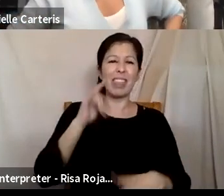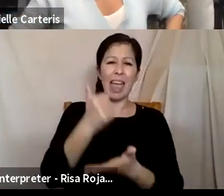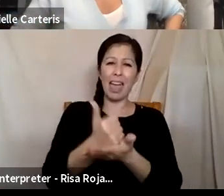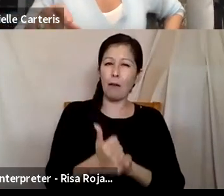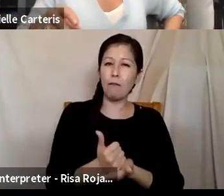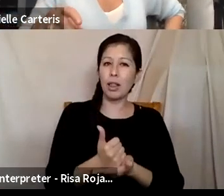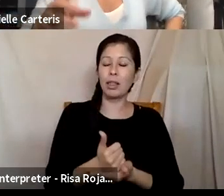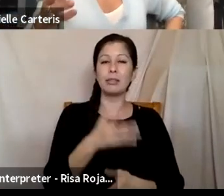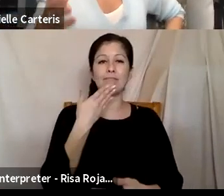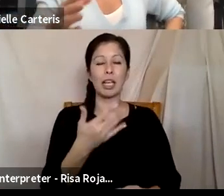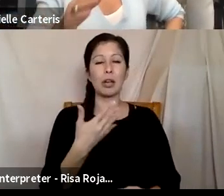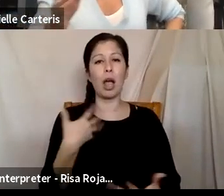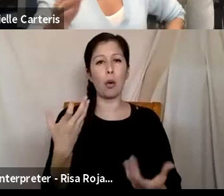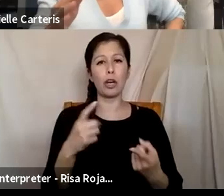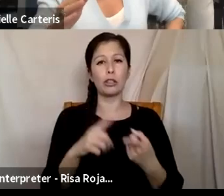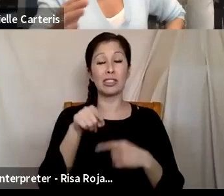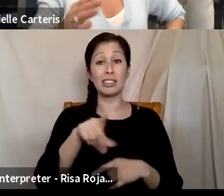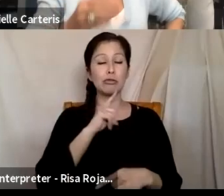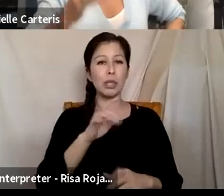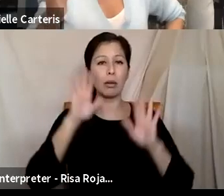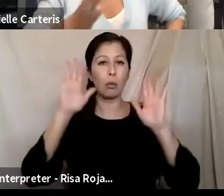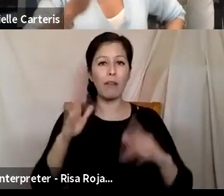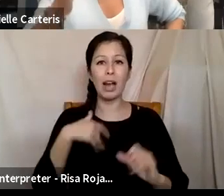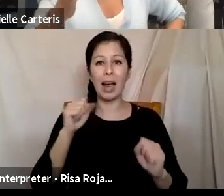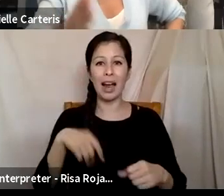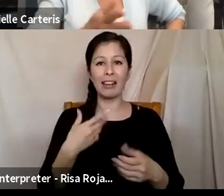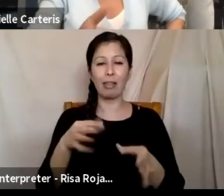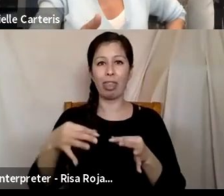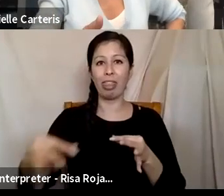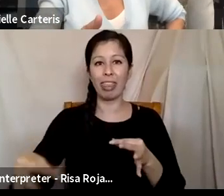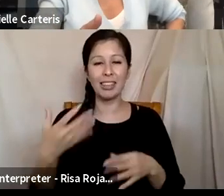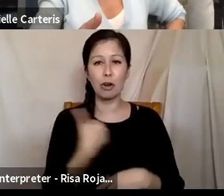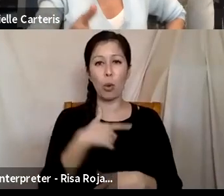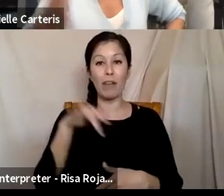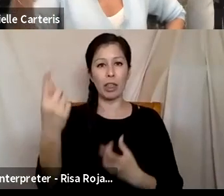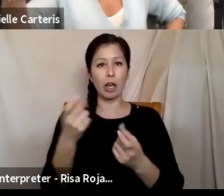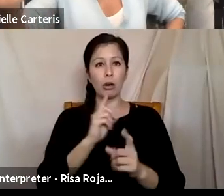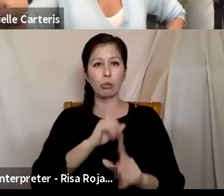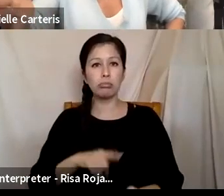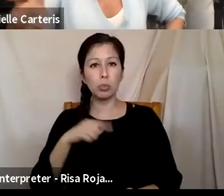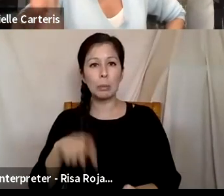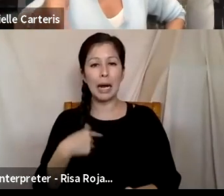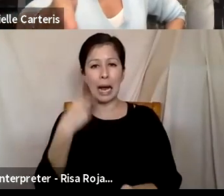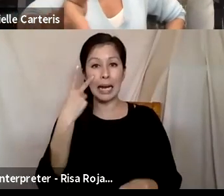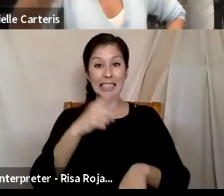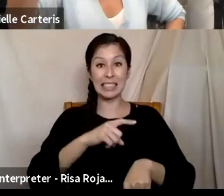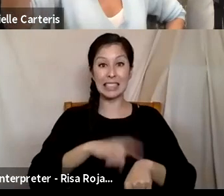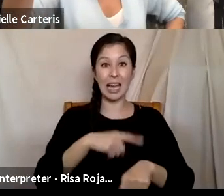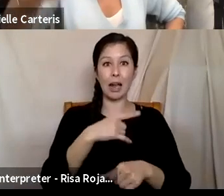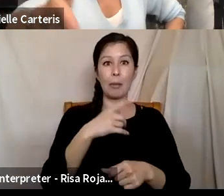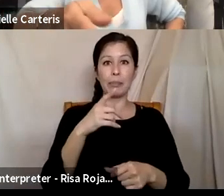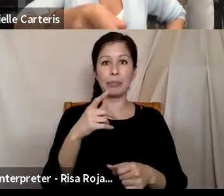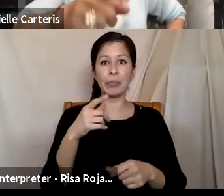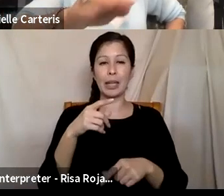helpful. I want to, you guys, this has been so great. I could just go forever and ever. And we have other questions, but I see time is changing or